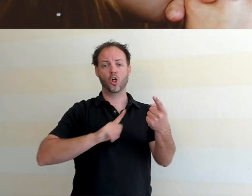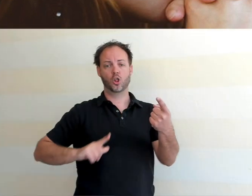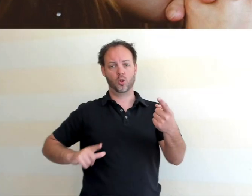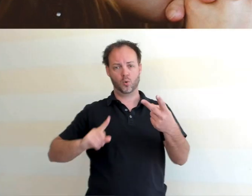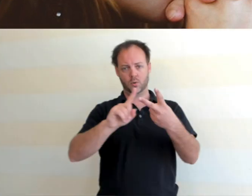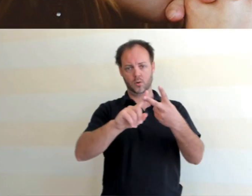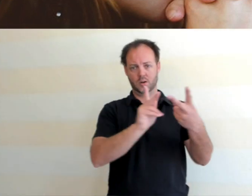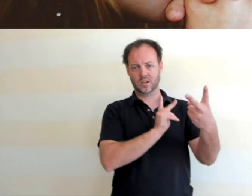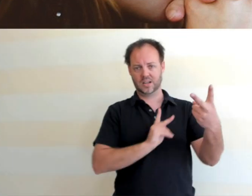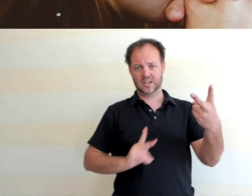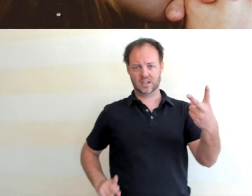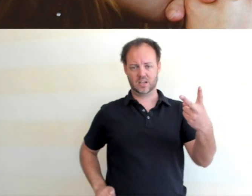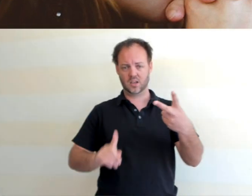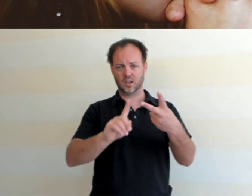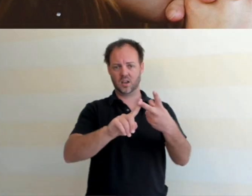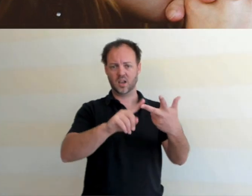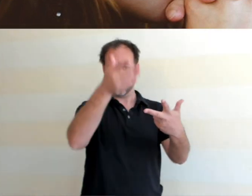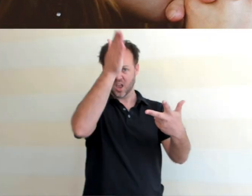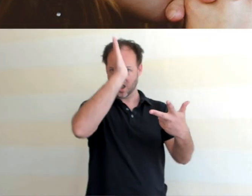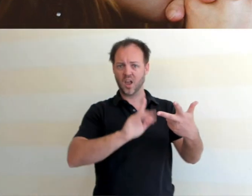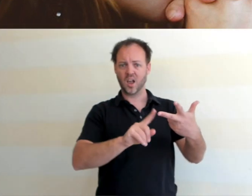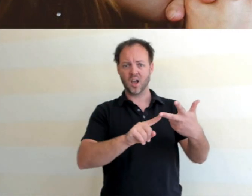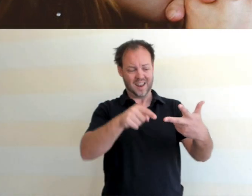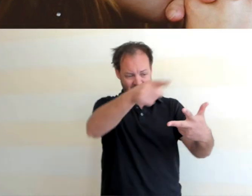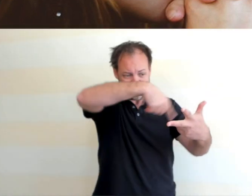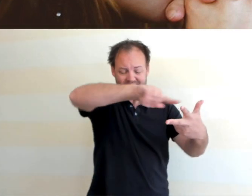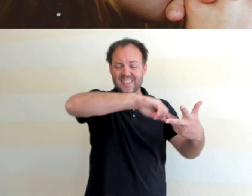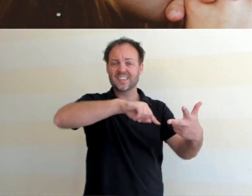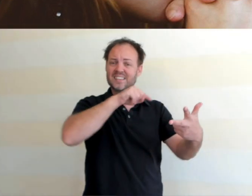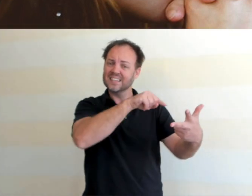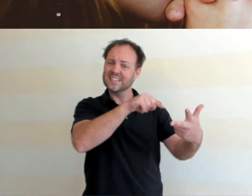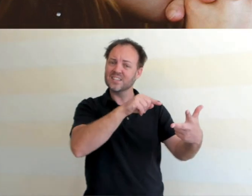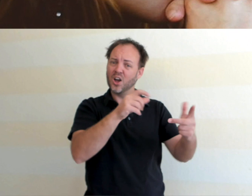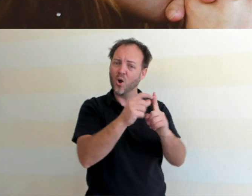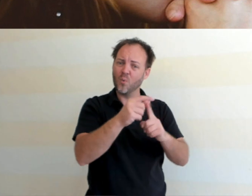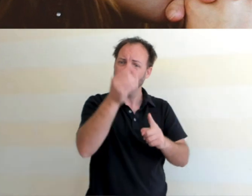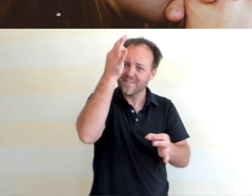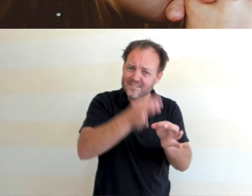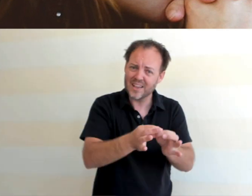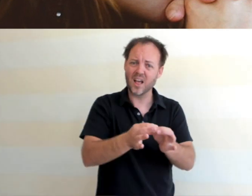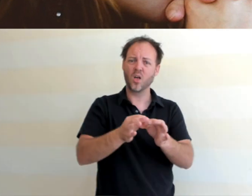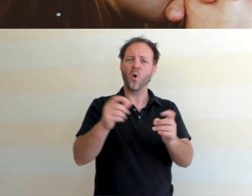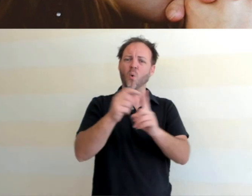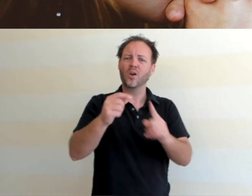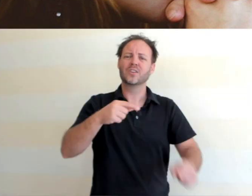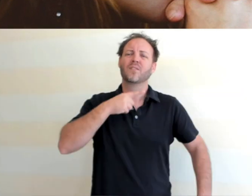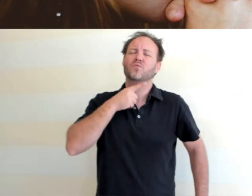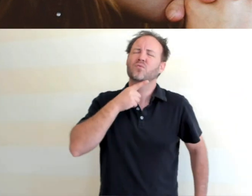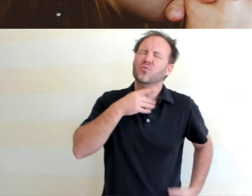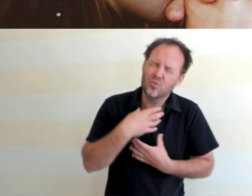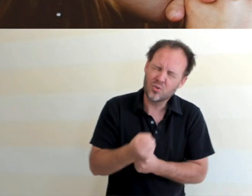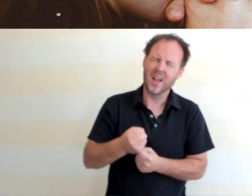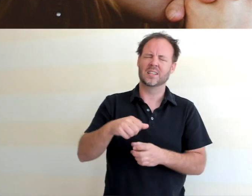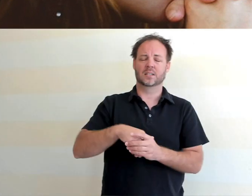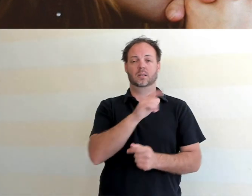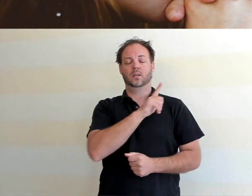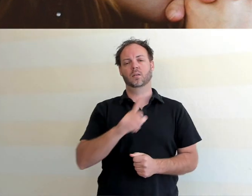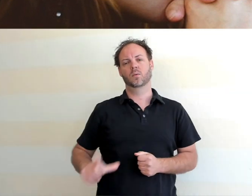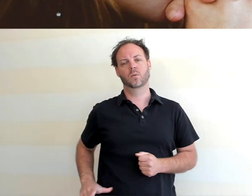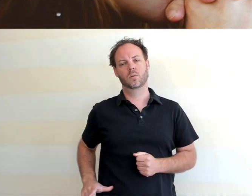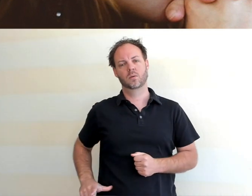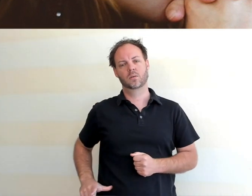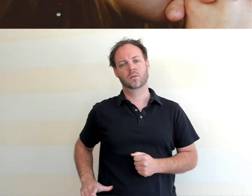and God. These are words of faith. These are words of trust in the